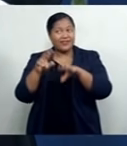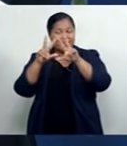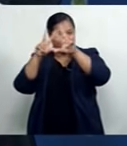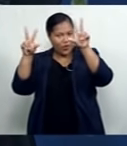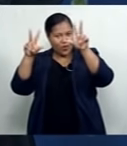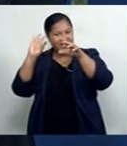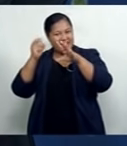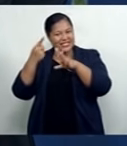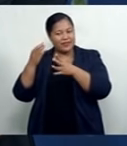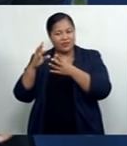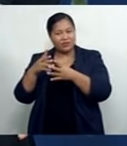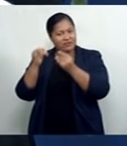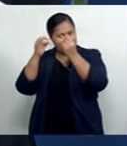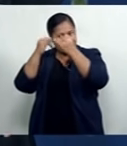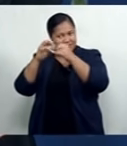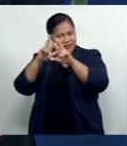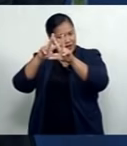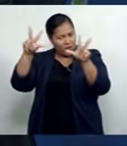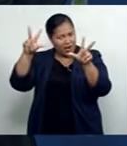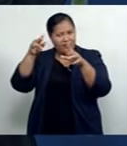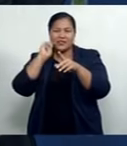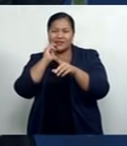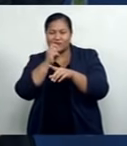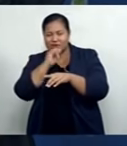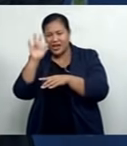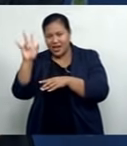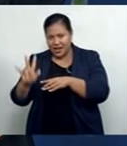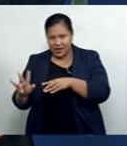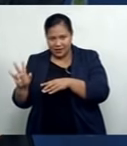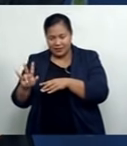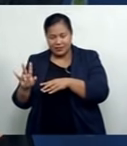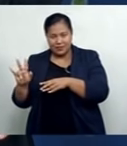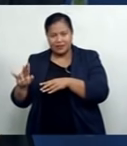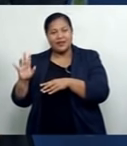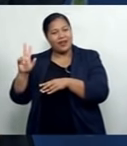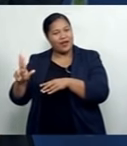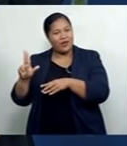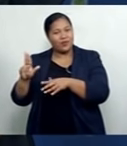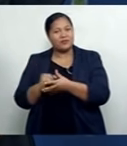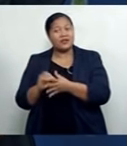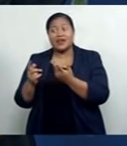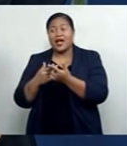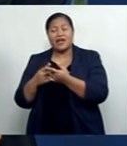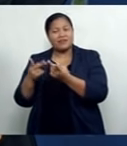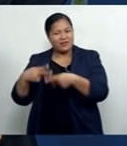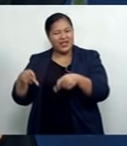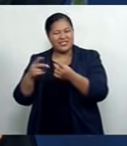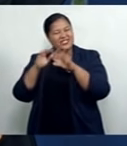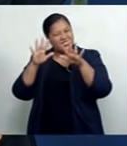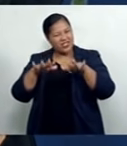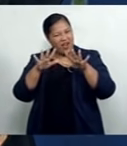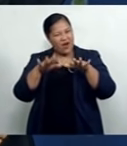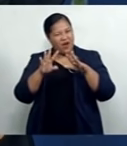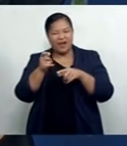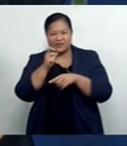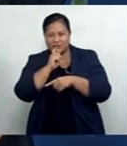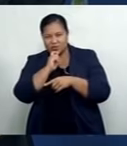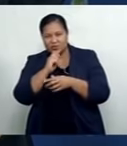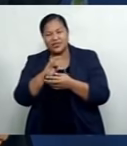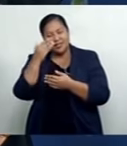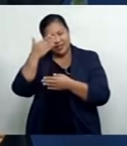and interior of Vanuatu, the Viuni, Lau and Lomaiviti group. Elsewhere, showers especially in afternoon or